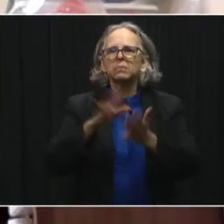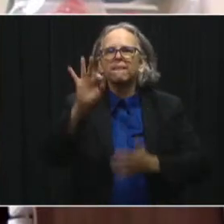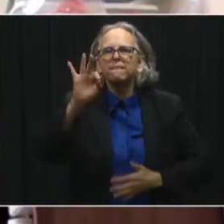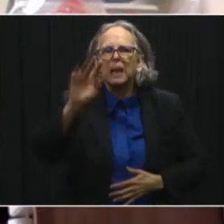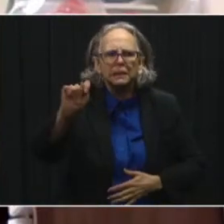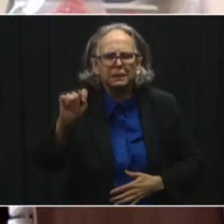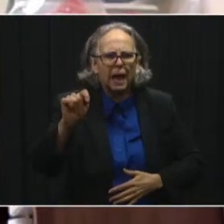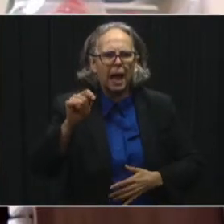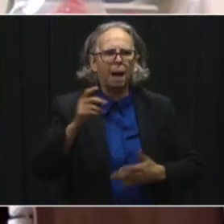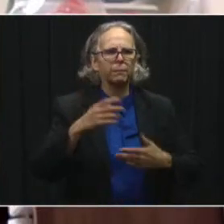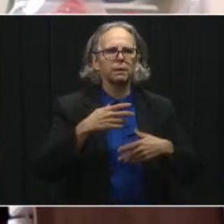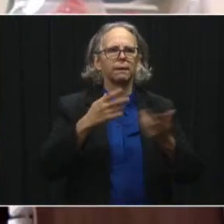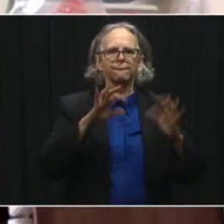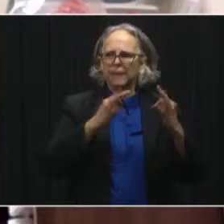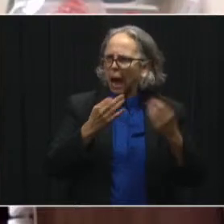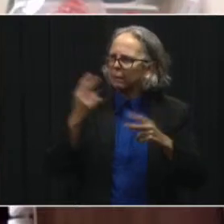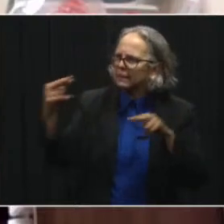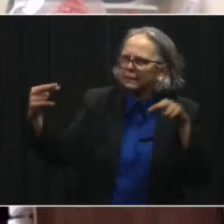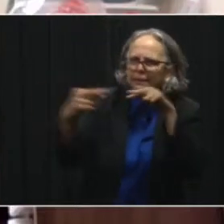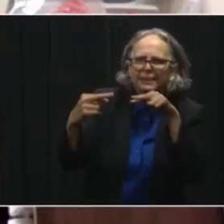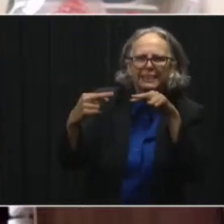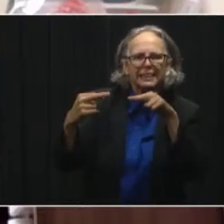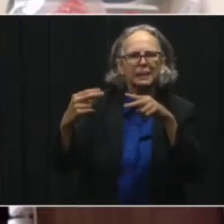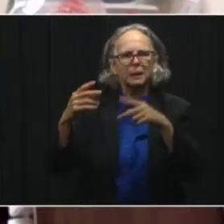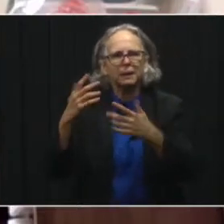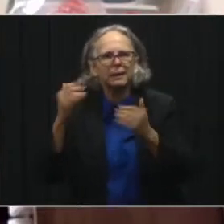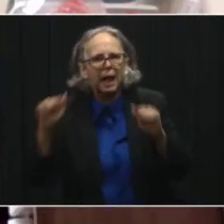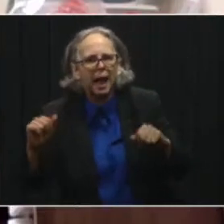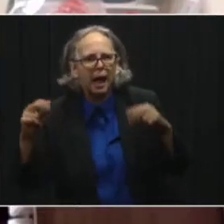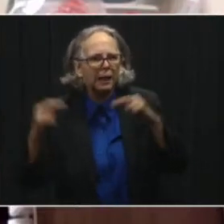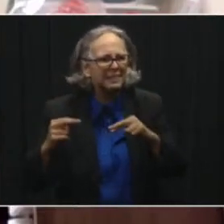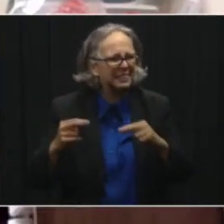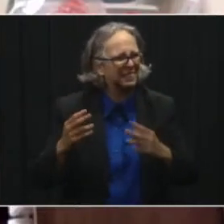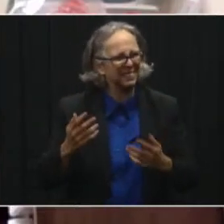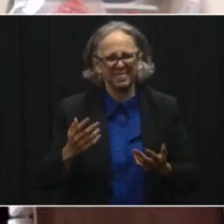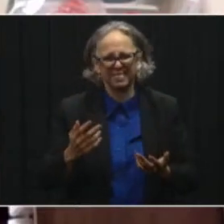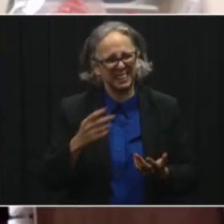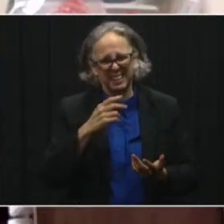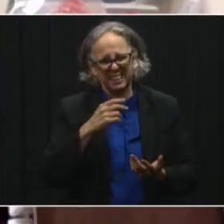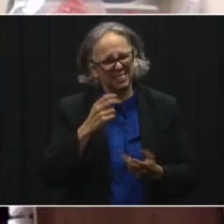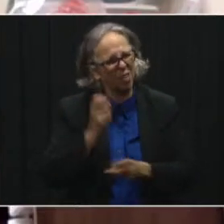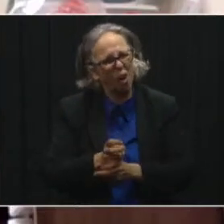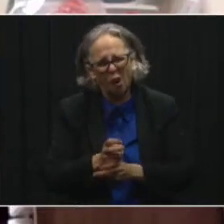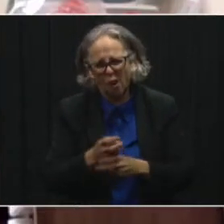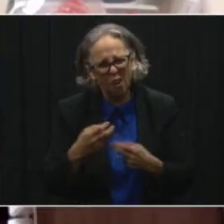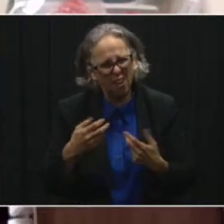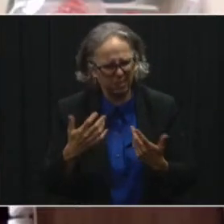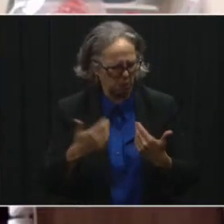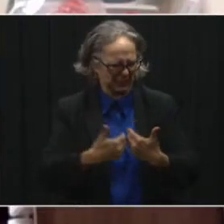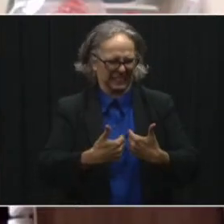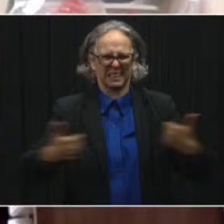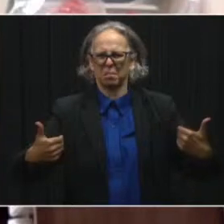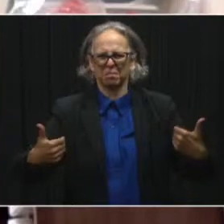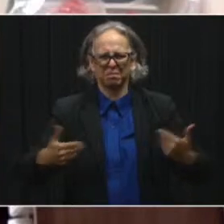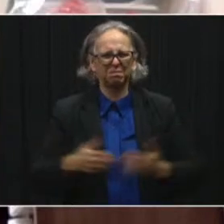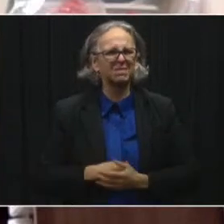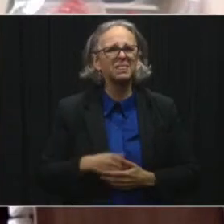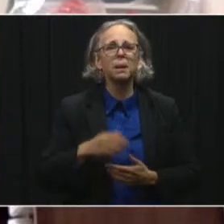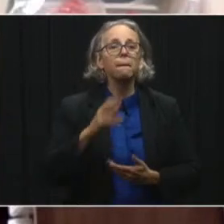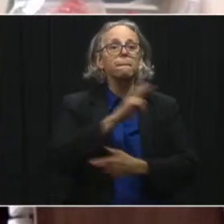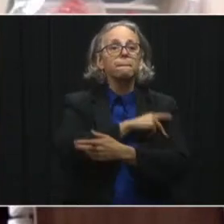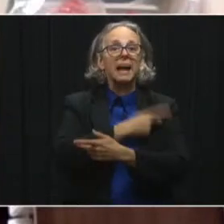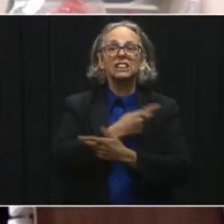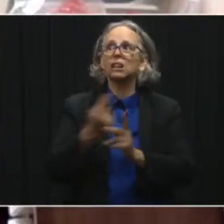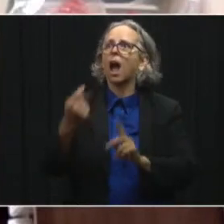one. But it still makes it difficult. And there's, we have intubated patients that are sedated that are